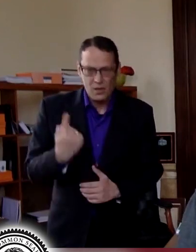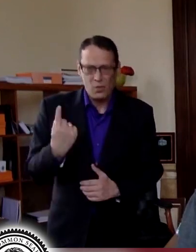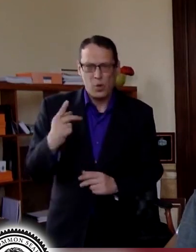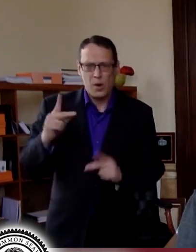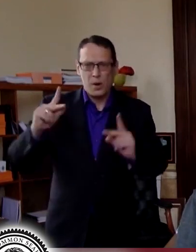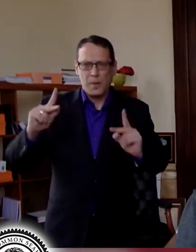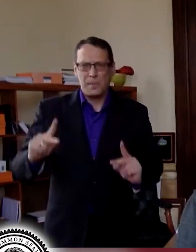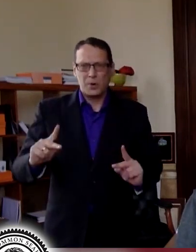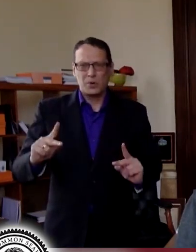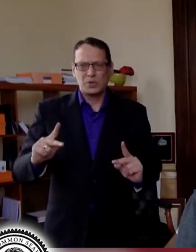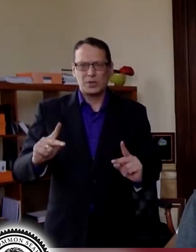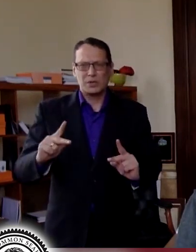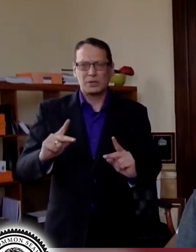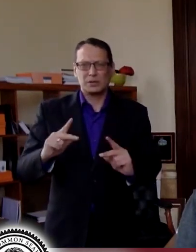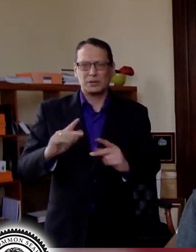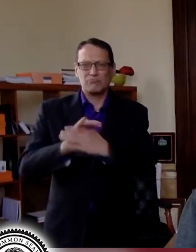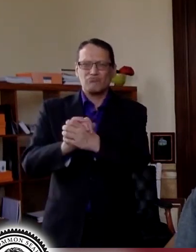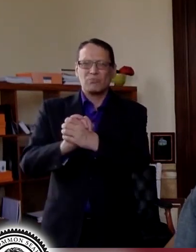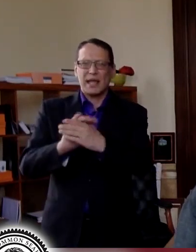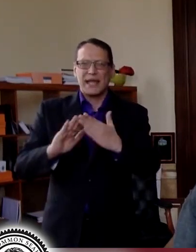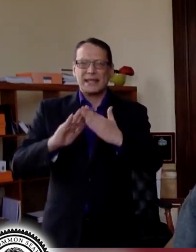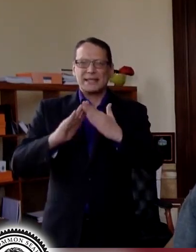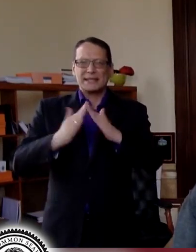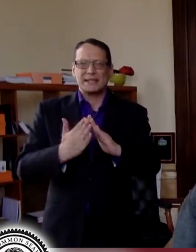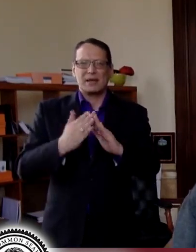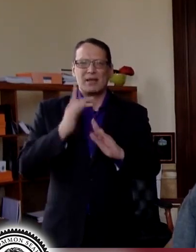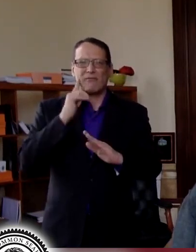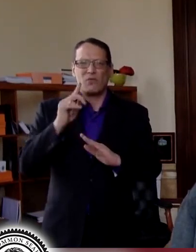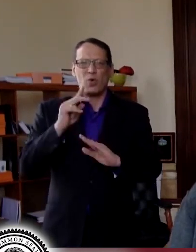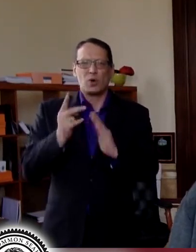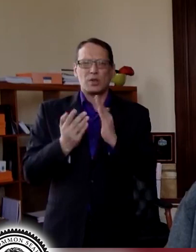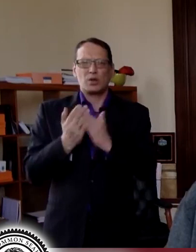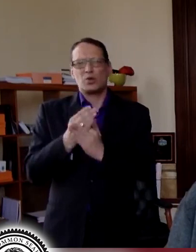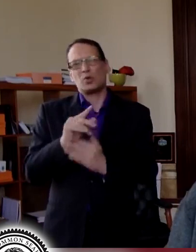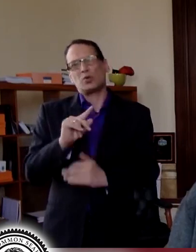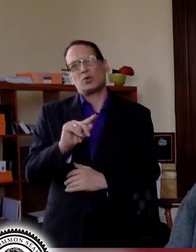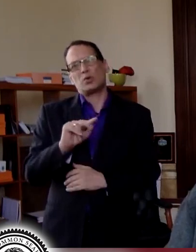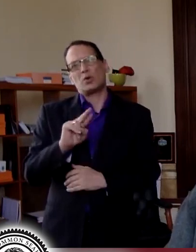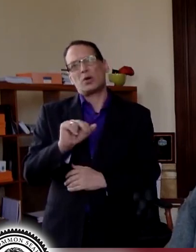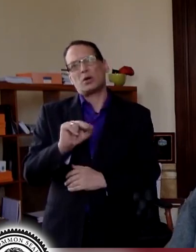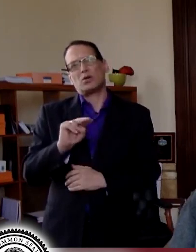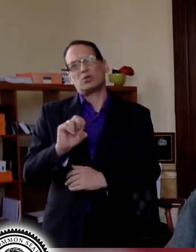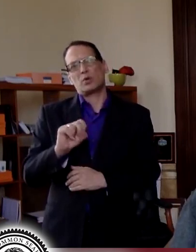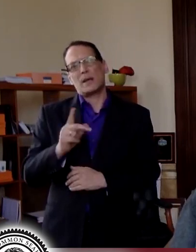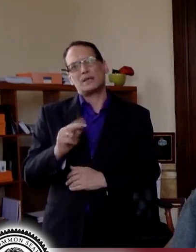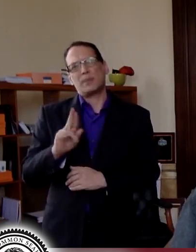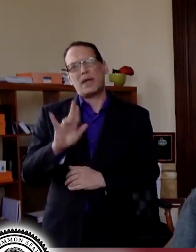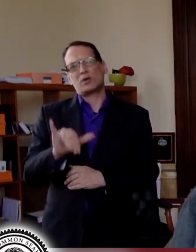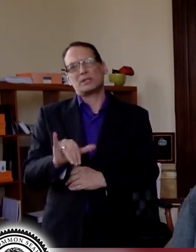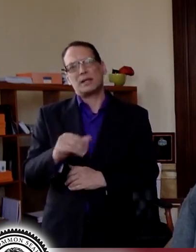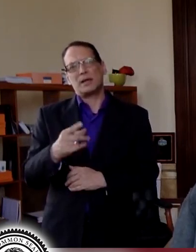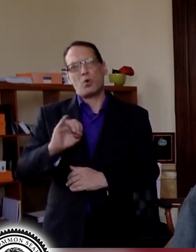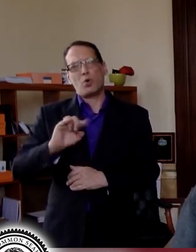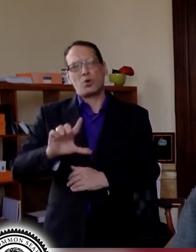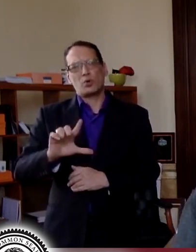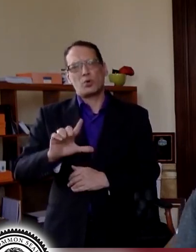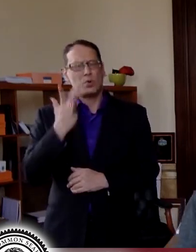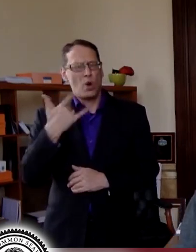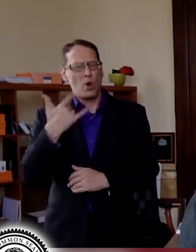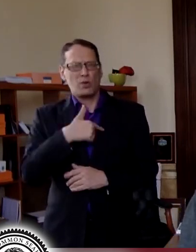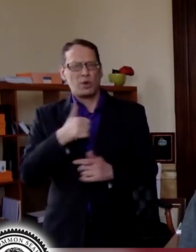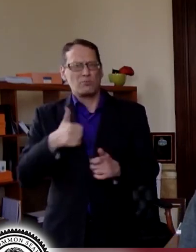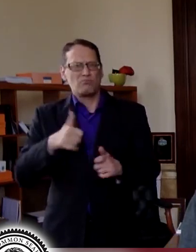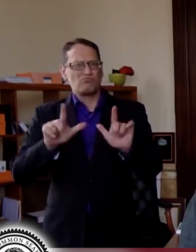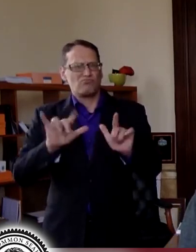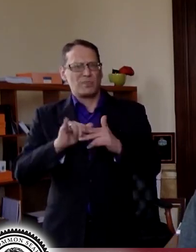is complimenting the city for the new transparency portal. Can you speak to what information's on there? Why we decided to create that page?